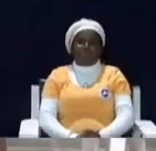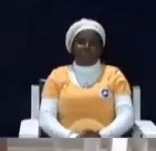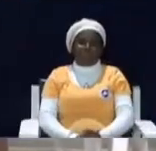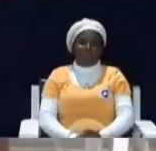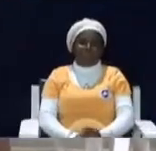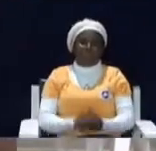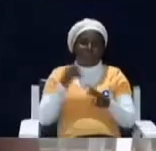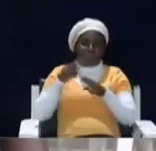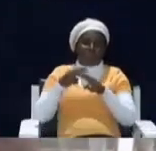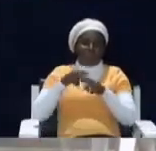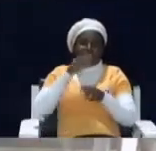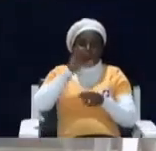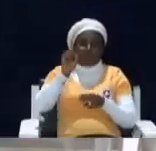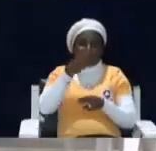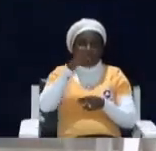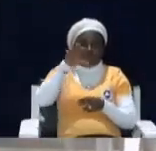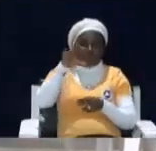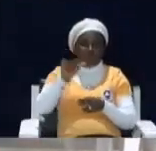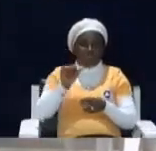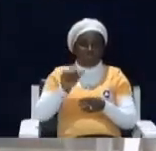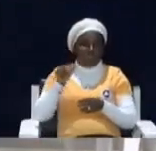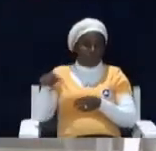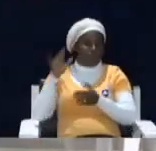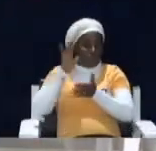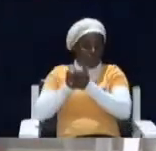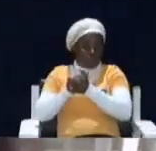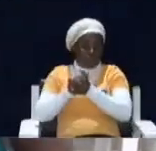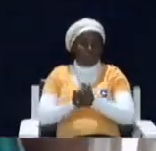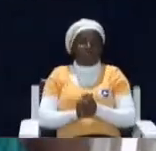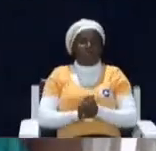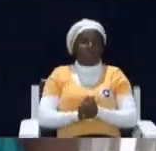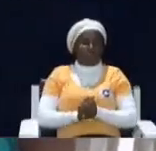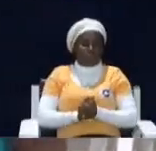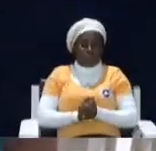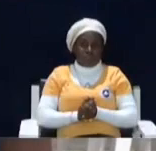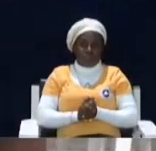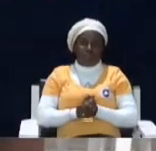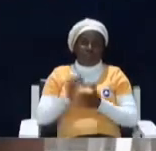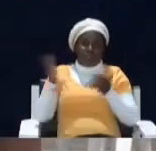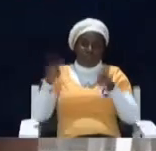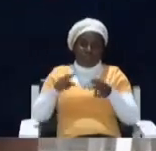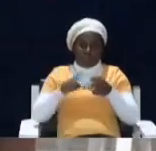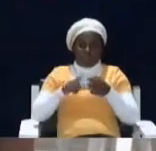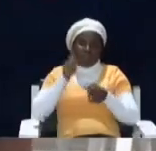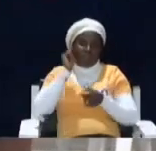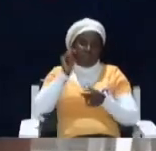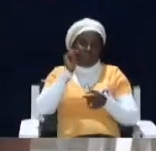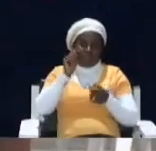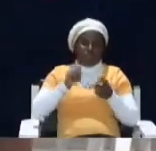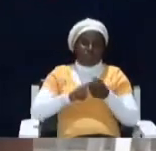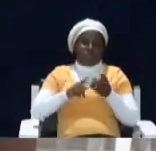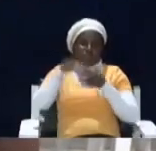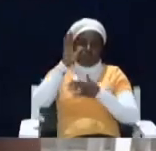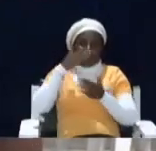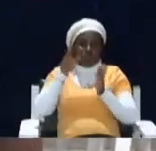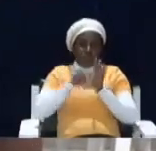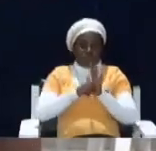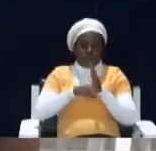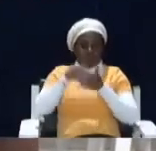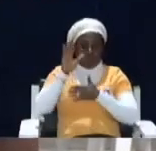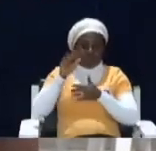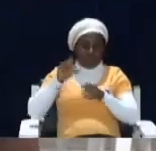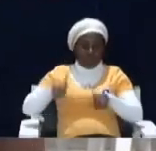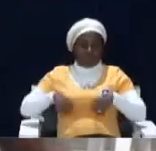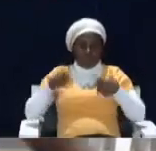My name is Shola Olatono. With me is my wife, Dari Olatono. I'm here to testify to the goodness of God in our